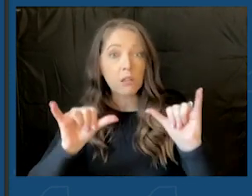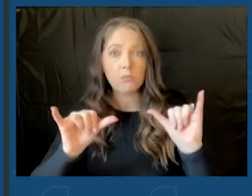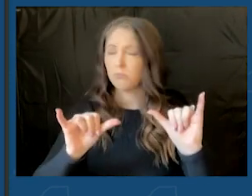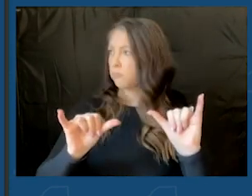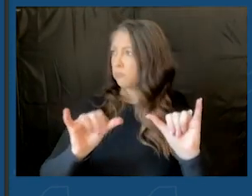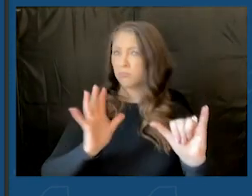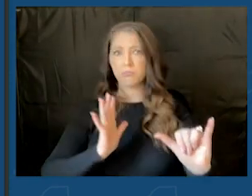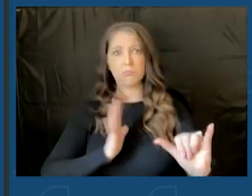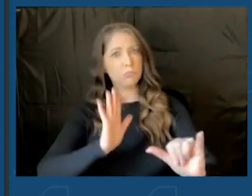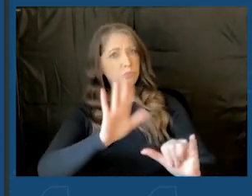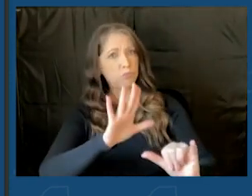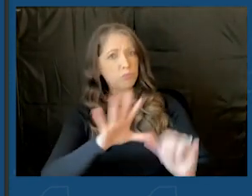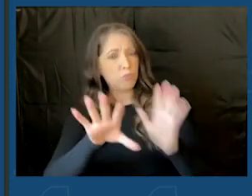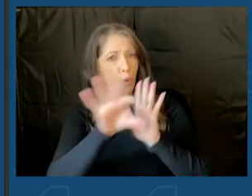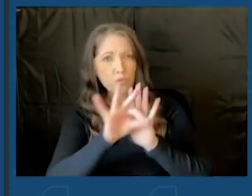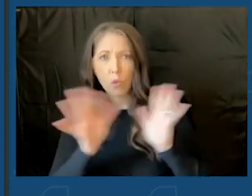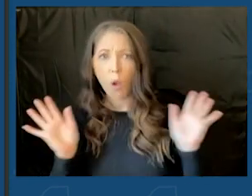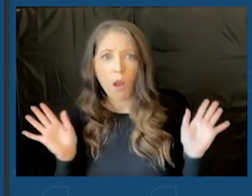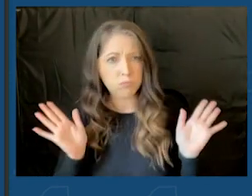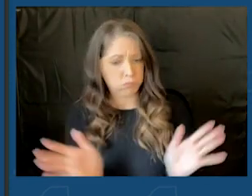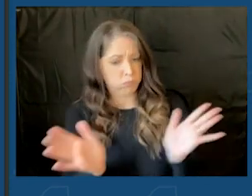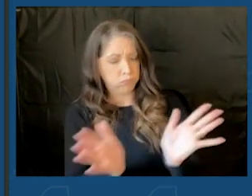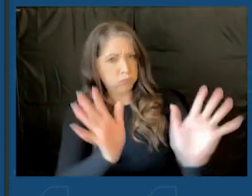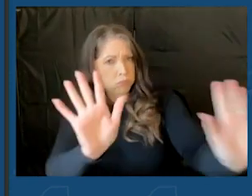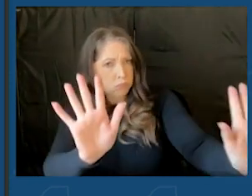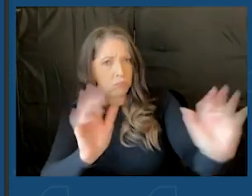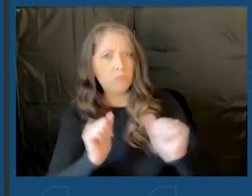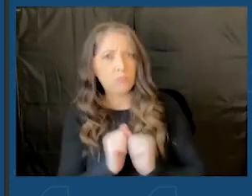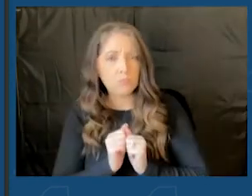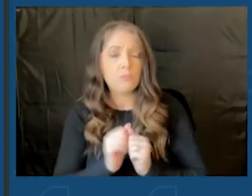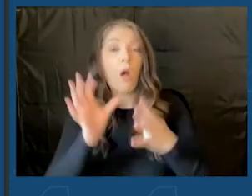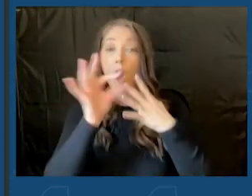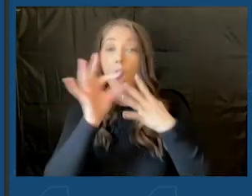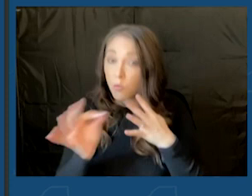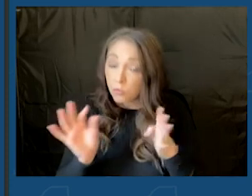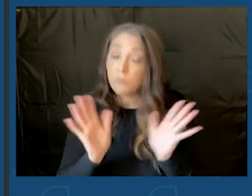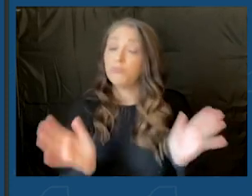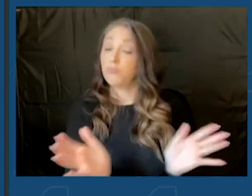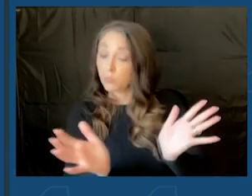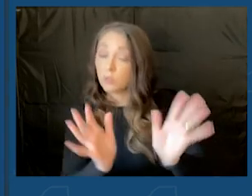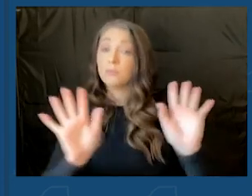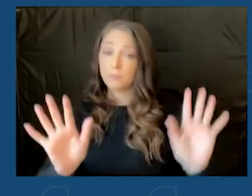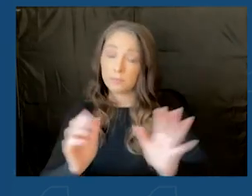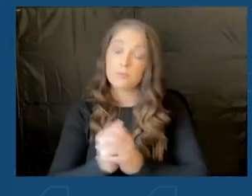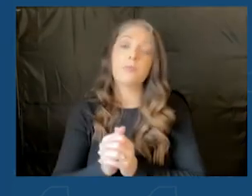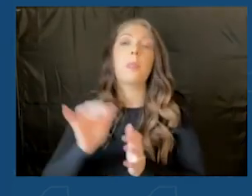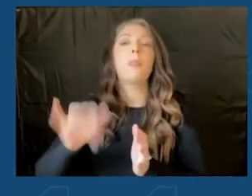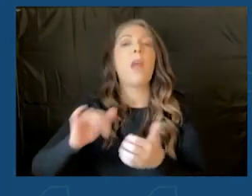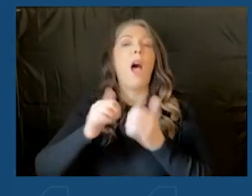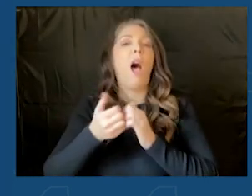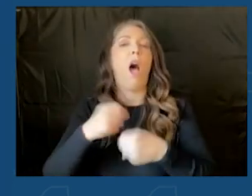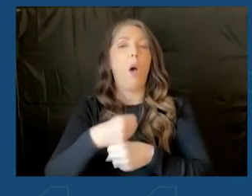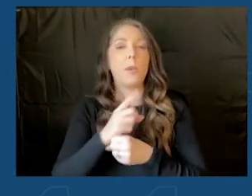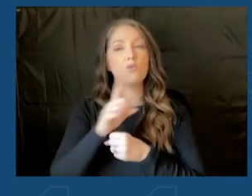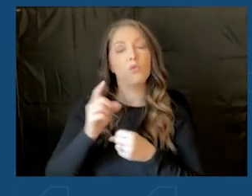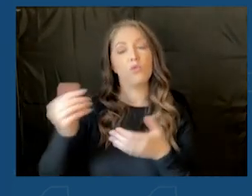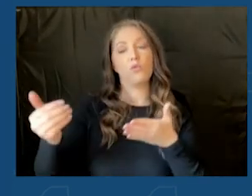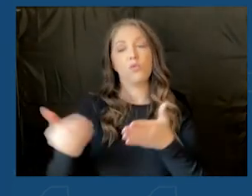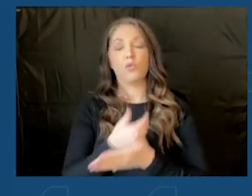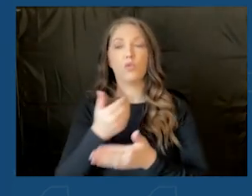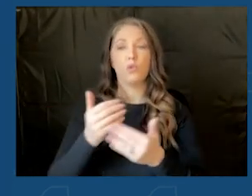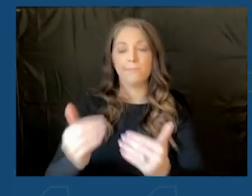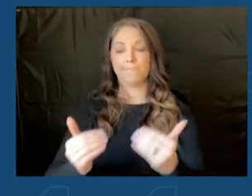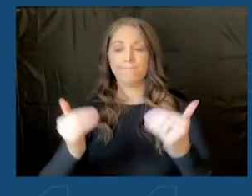We encourage them to do that. So these are encouraged but optional. So that's how we're going to make sure that we get to a new place. So